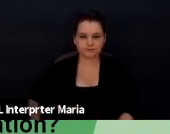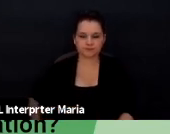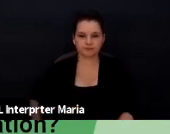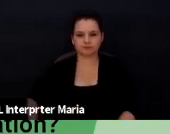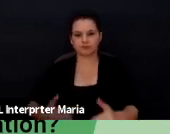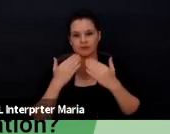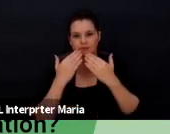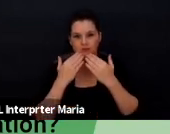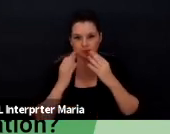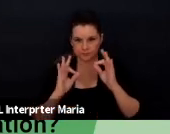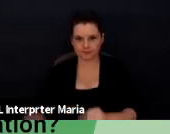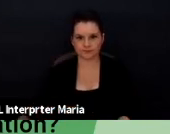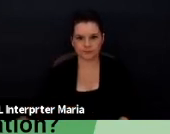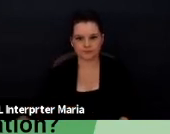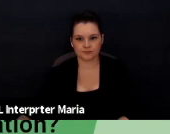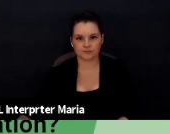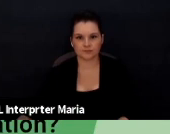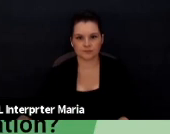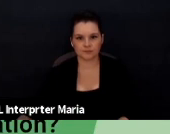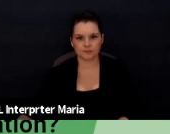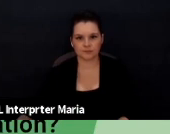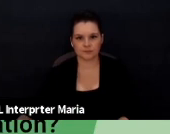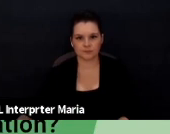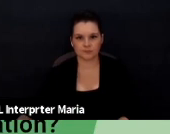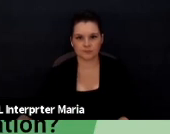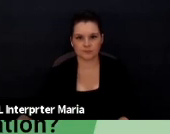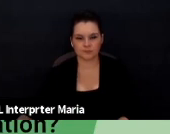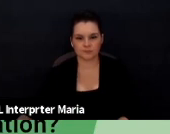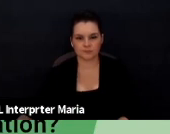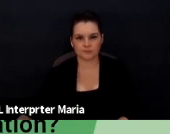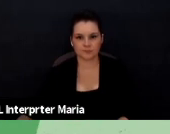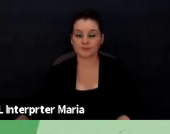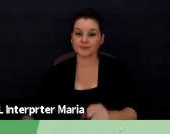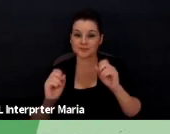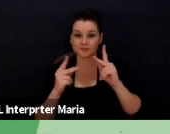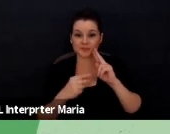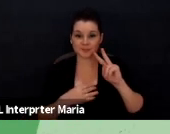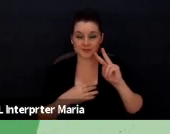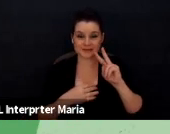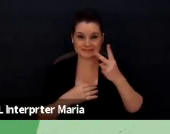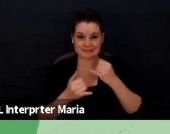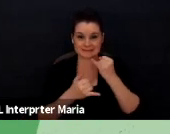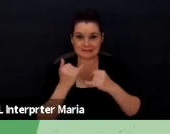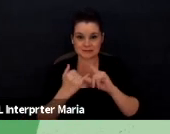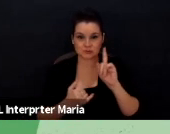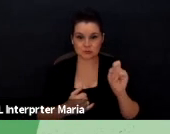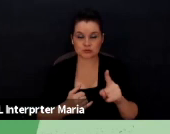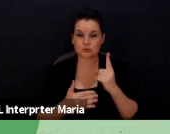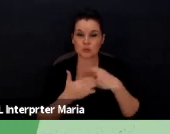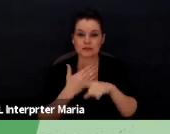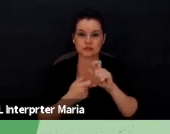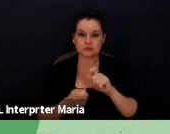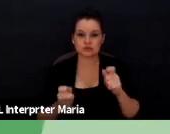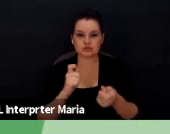Thank you so much. Okay, on to the second to last question. What needs to change